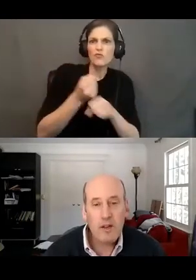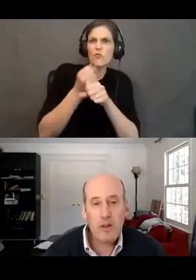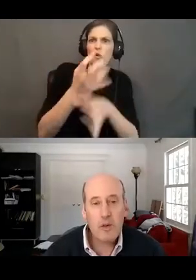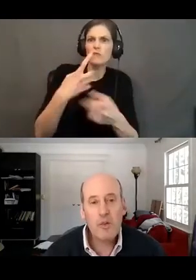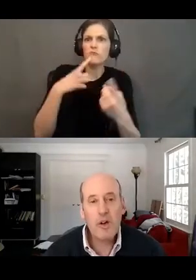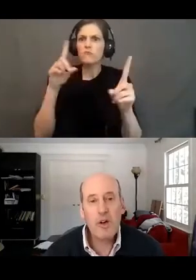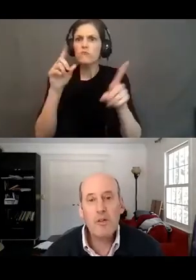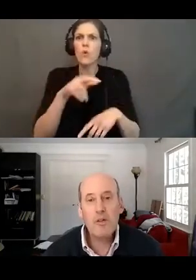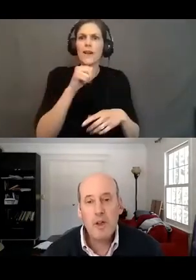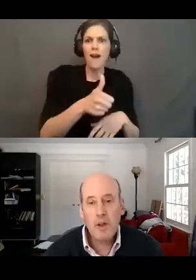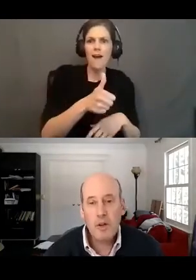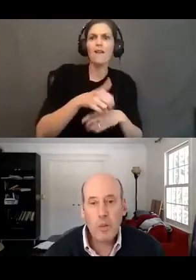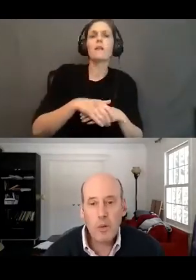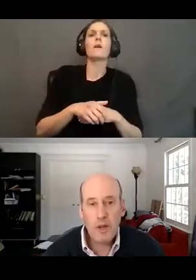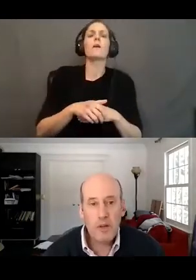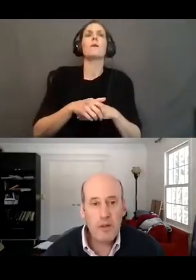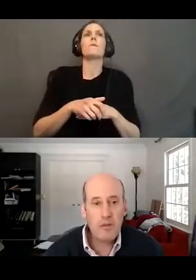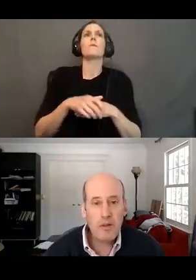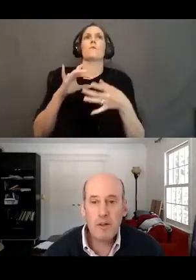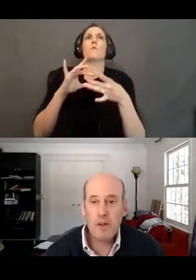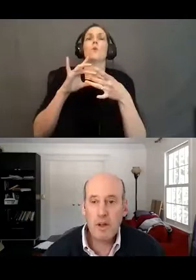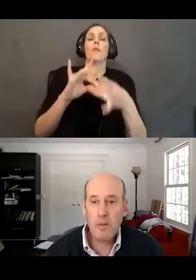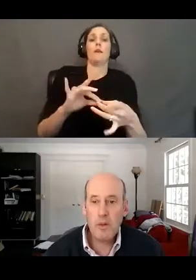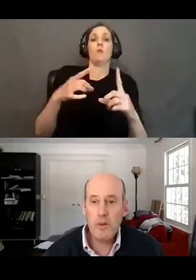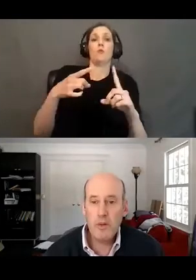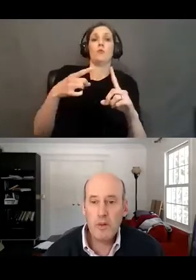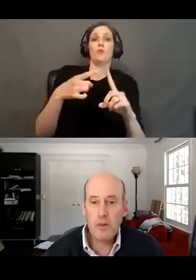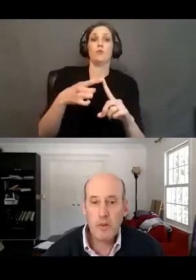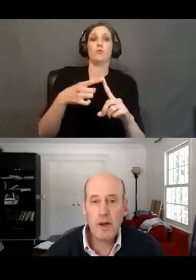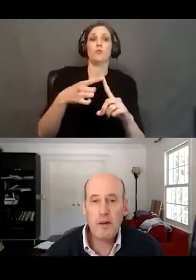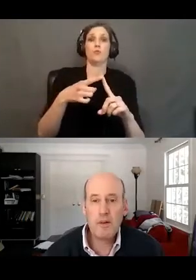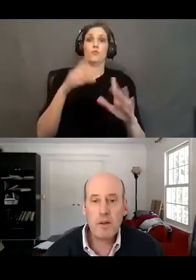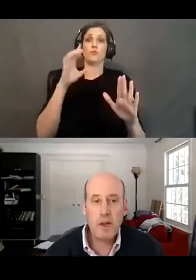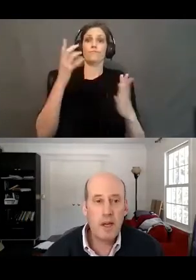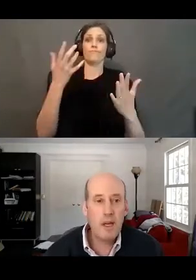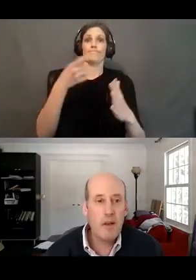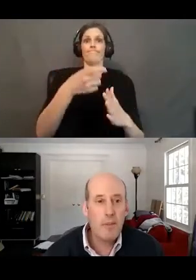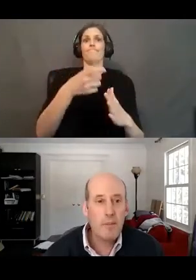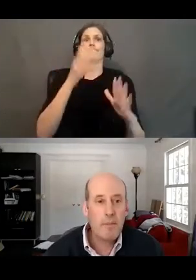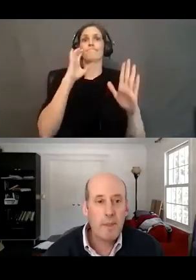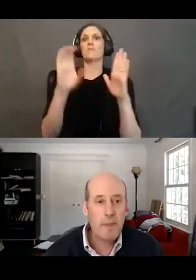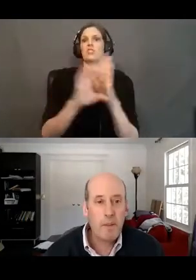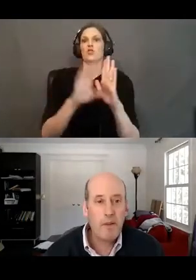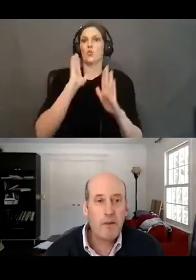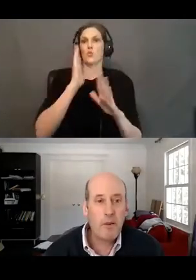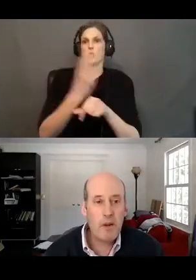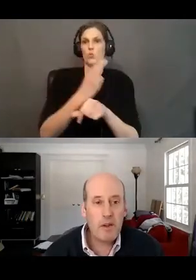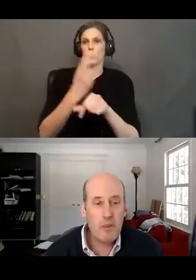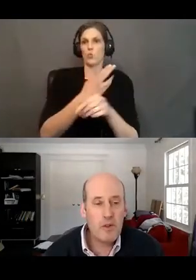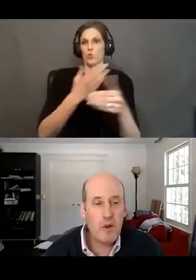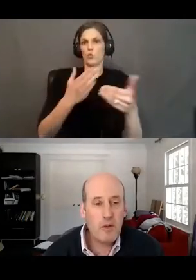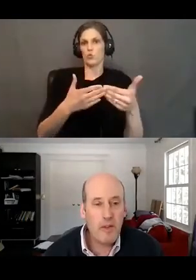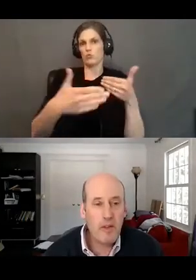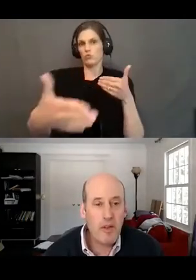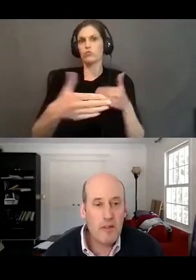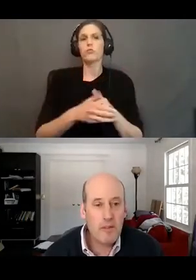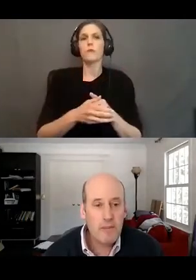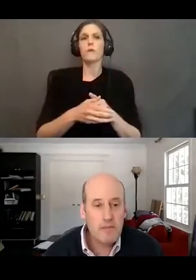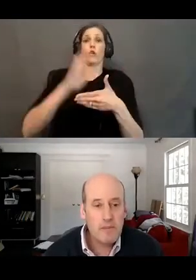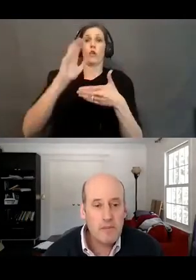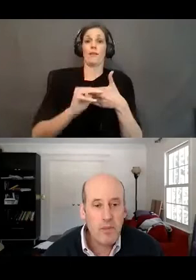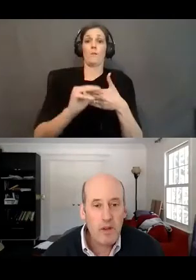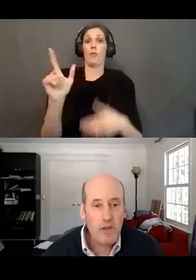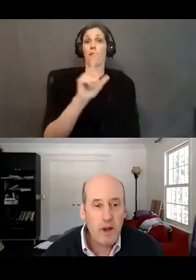And in terms of an orienting figure that we will use throughout today, the curriculum is over on the